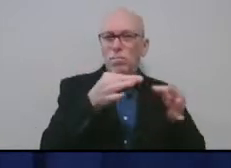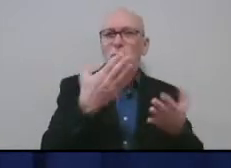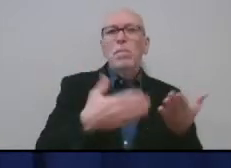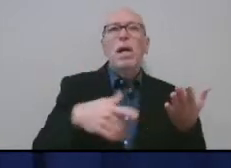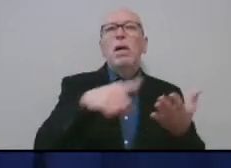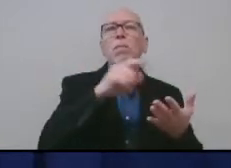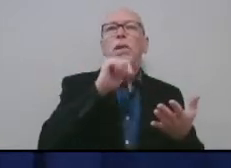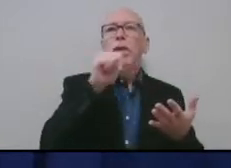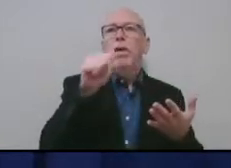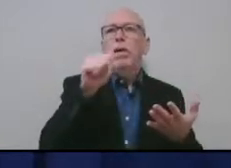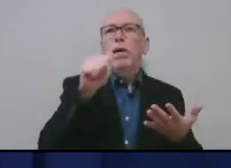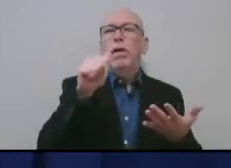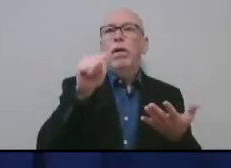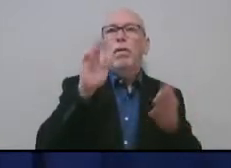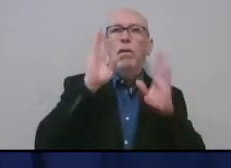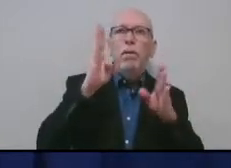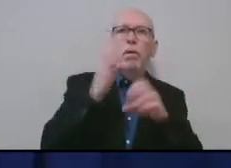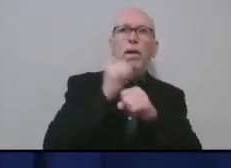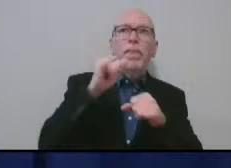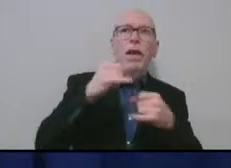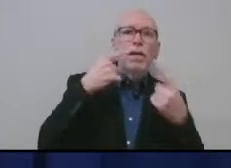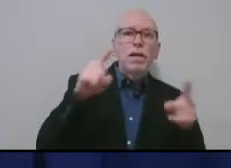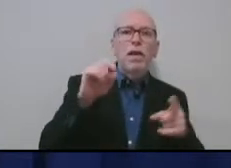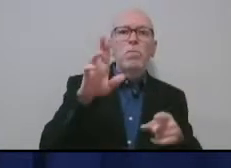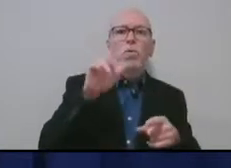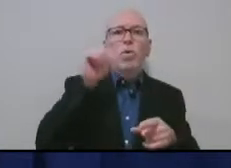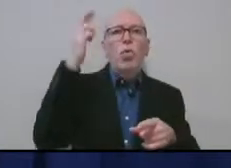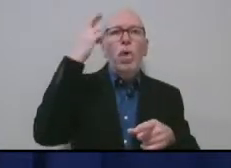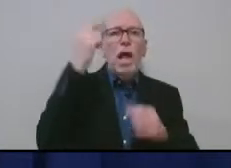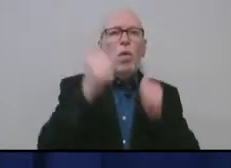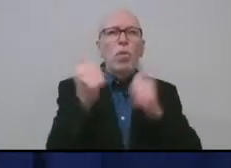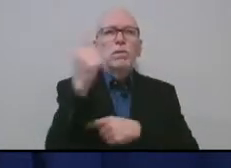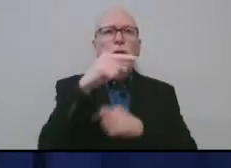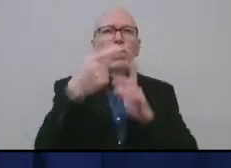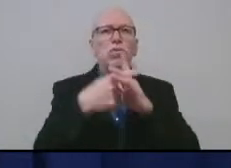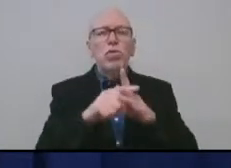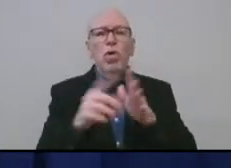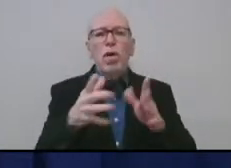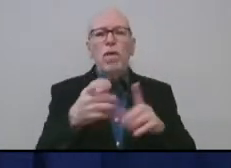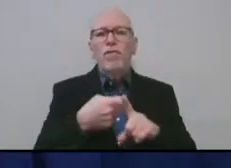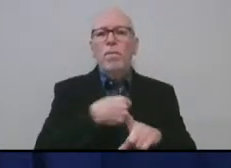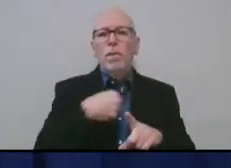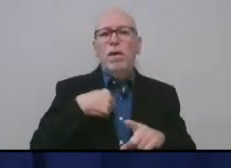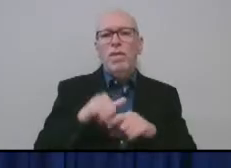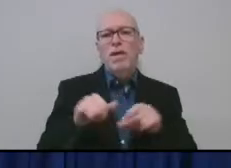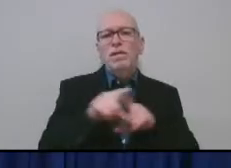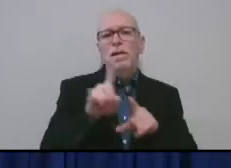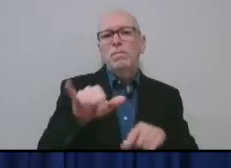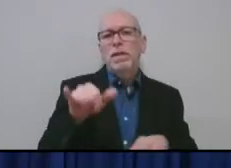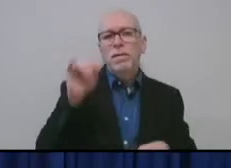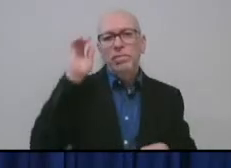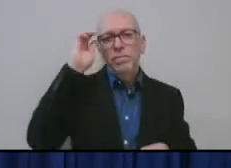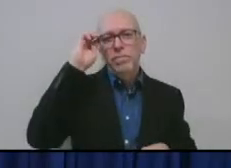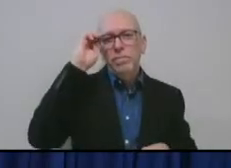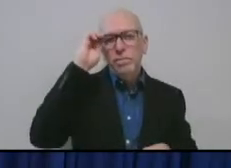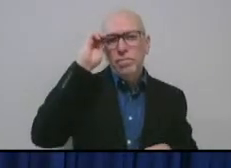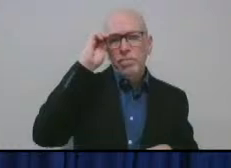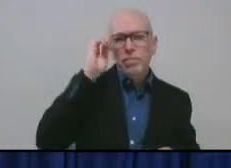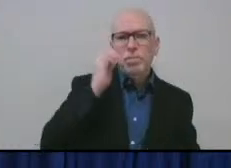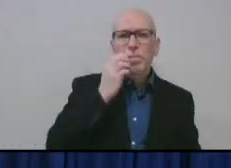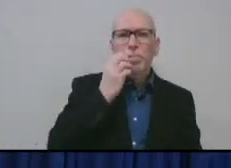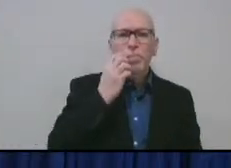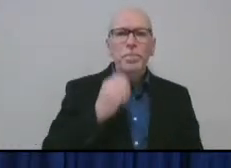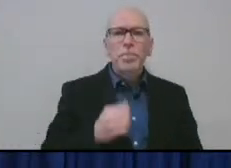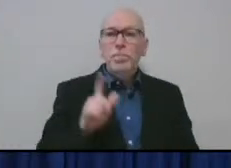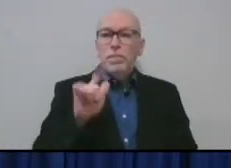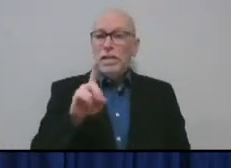hear the announcement that, hey, it's here or it started this day directly from us on that same day. Lindsay, any other things